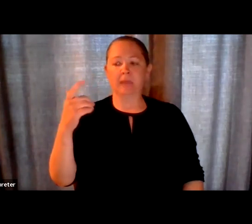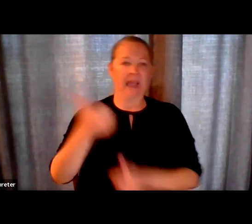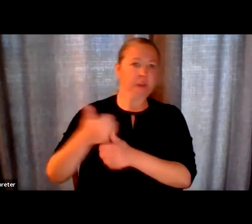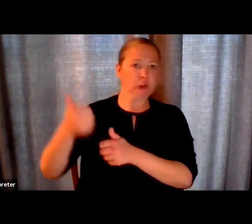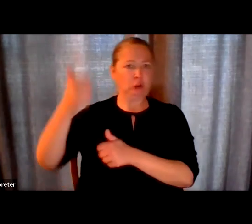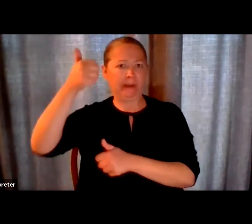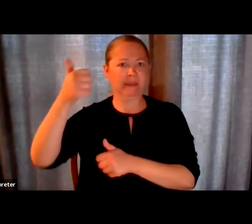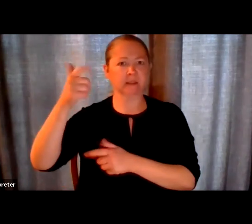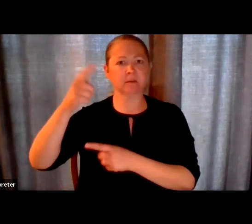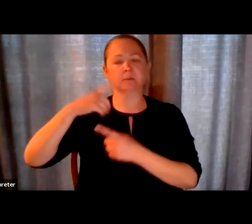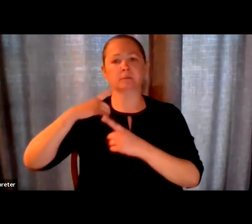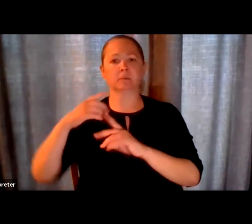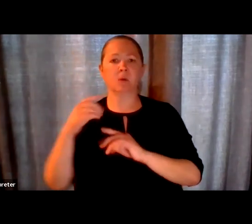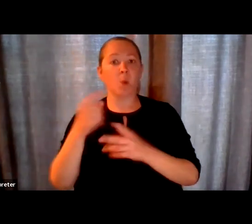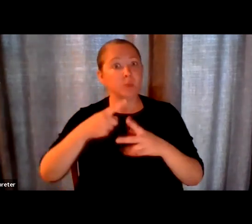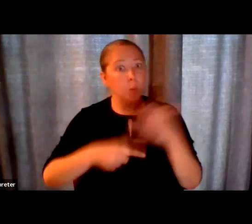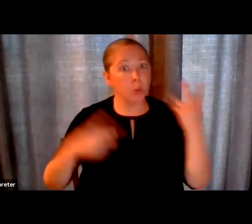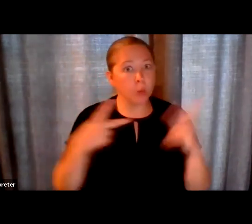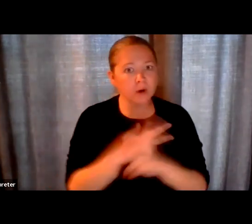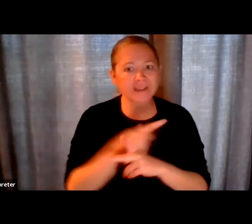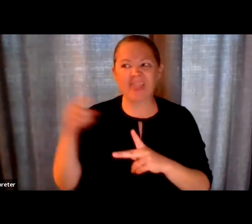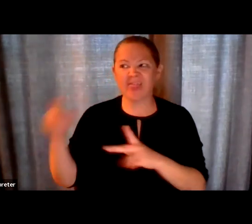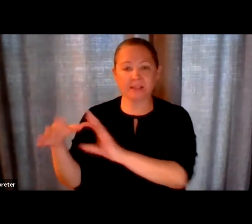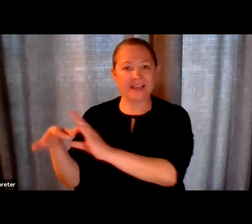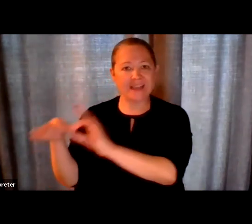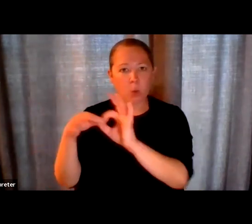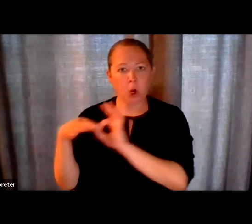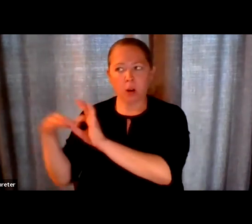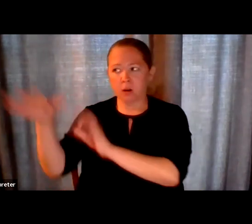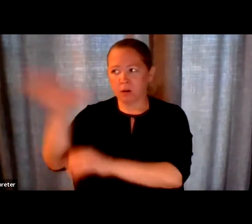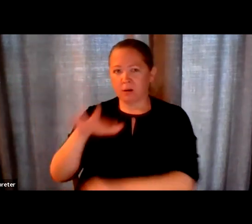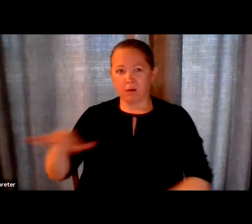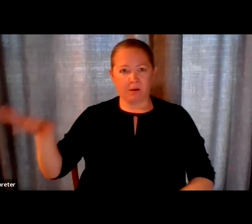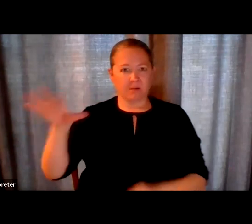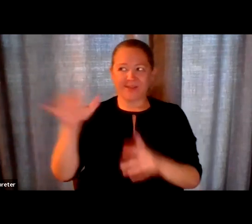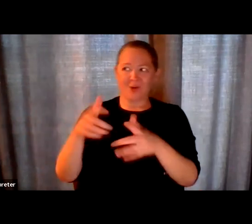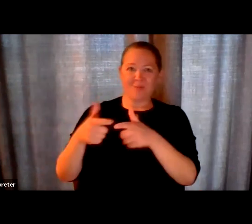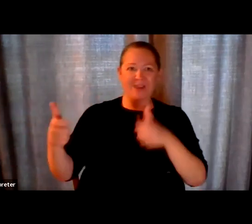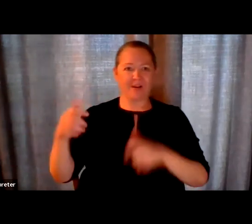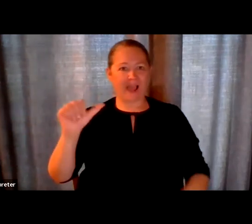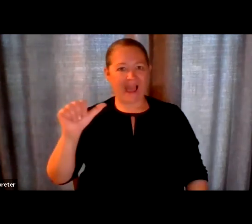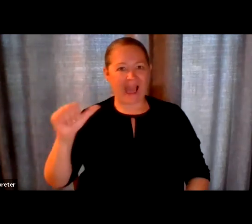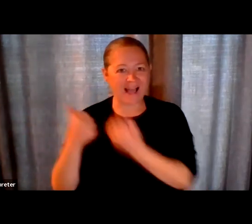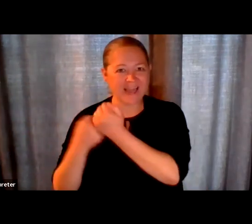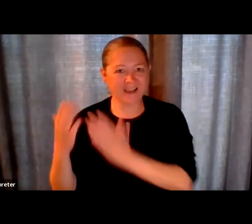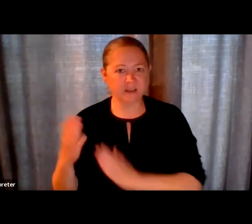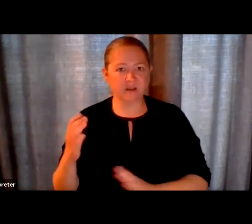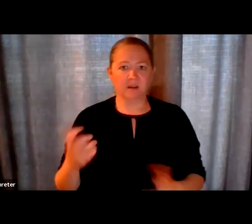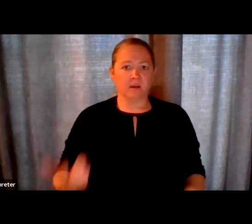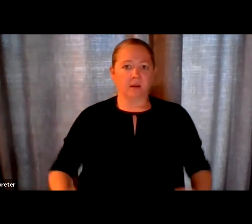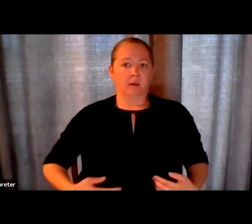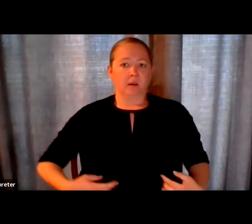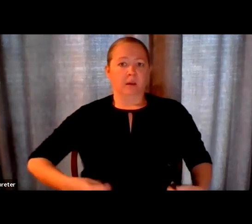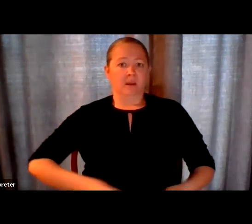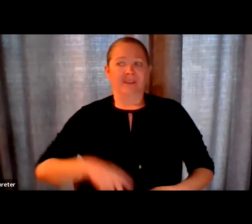worse is that this network of religious extremists and their lawmaker allies are far from done,